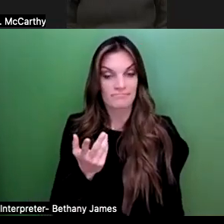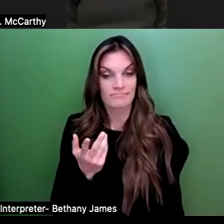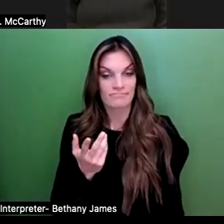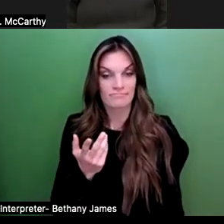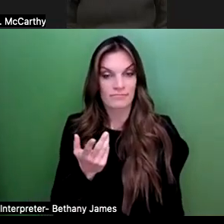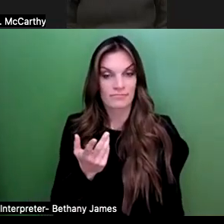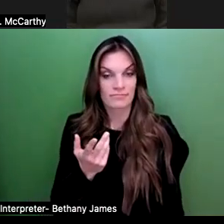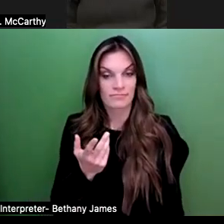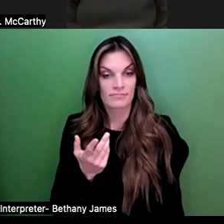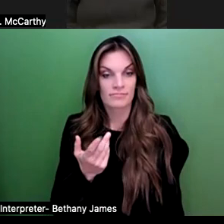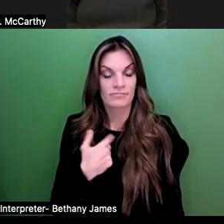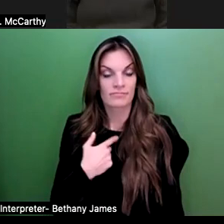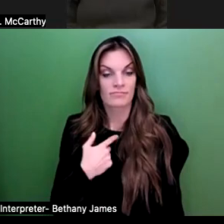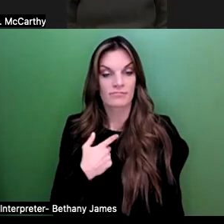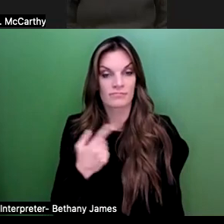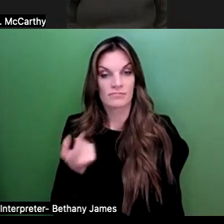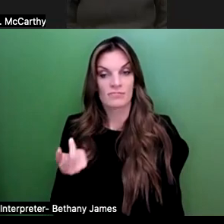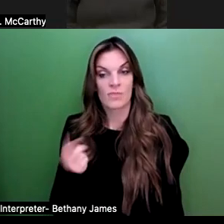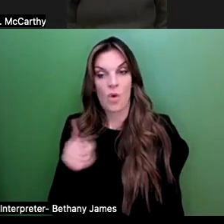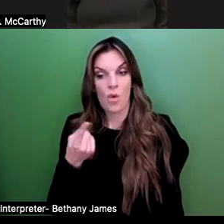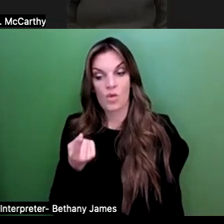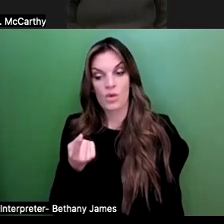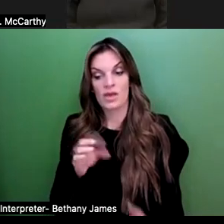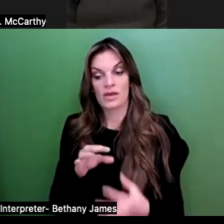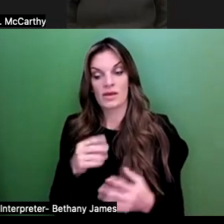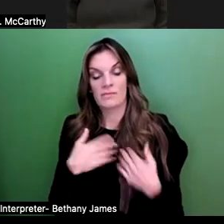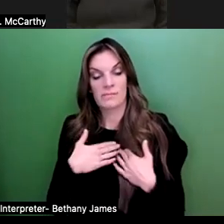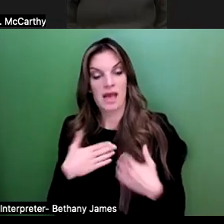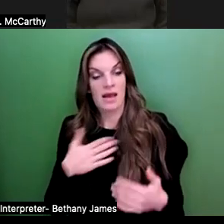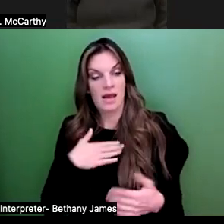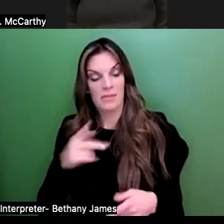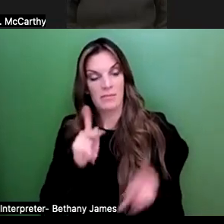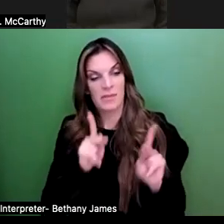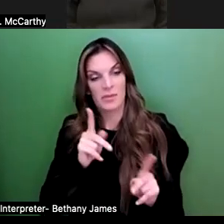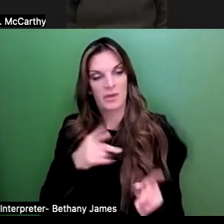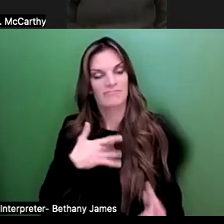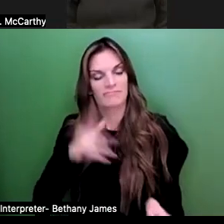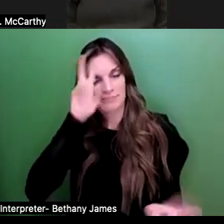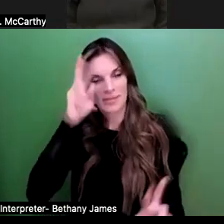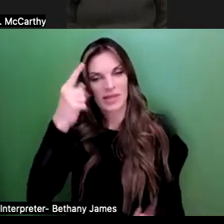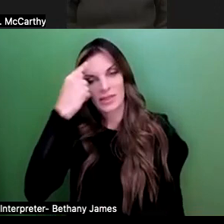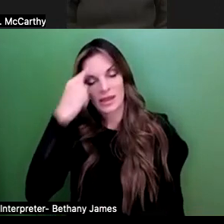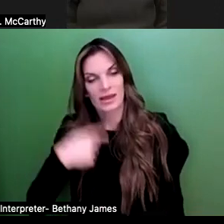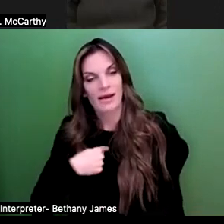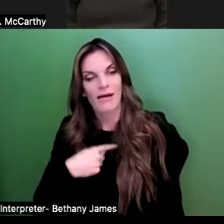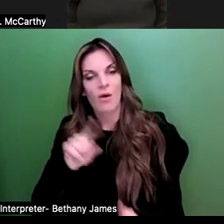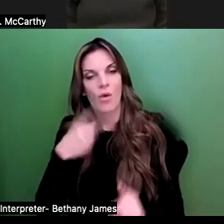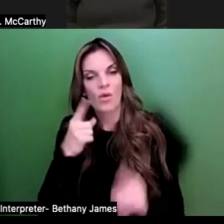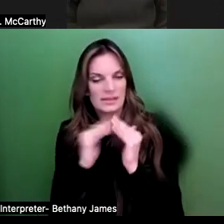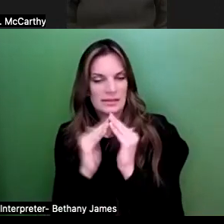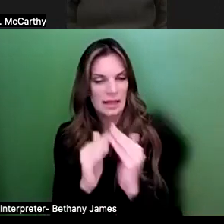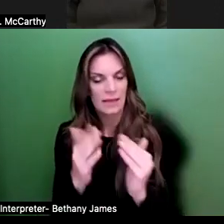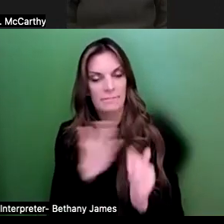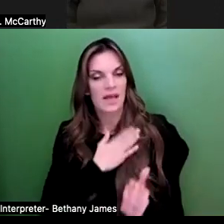looking at big, dense cities? It's really about planning human habitat. There's the natural world, and then there's